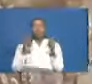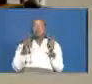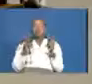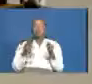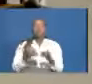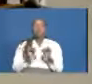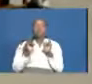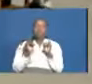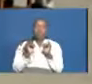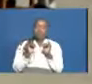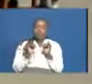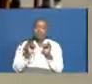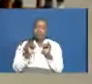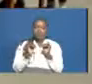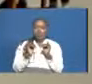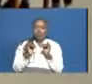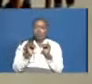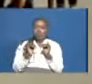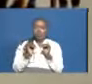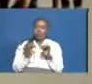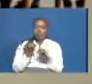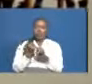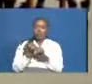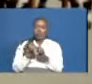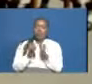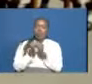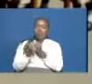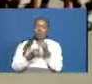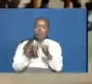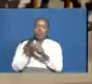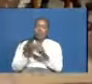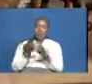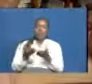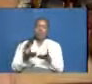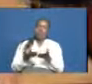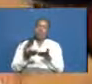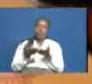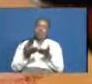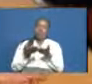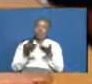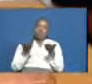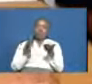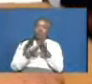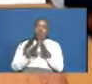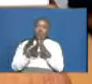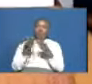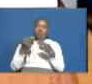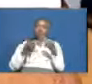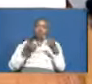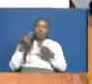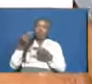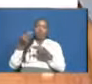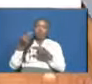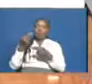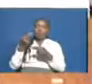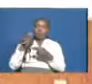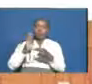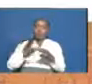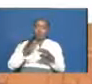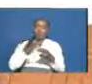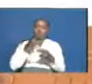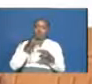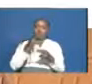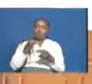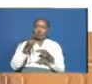try." Martha worked for a decade, rising up the ranks to becoming the highest-ranking woman commander